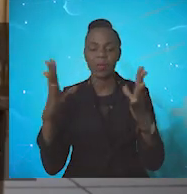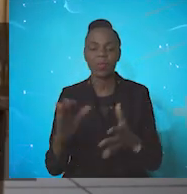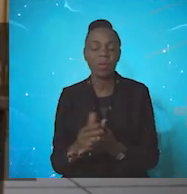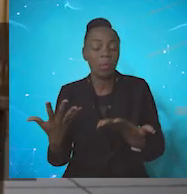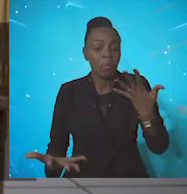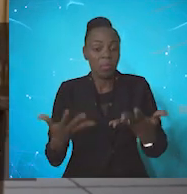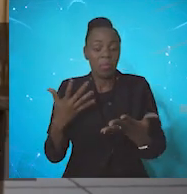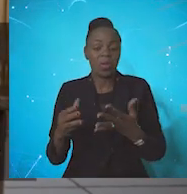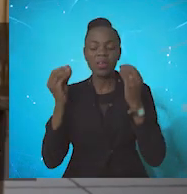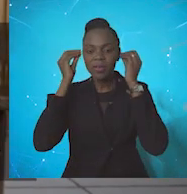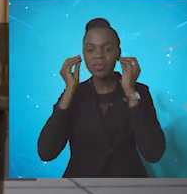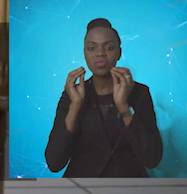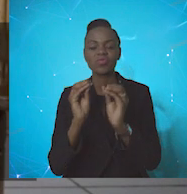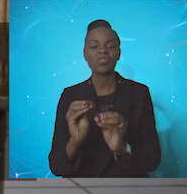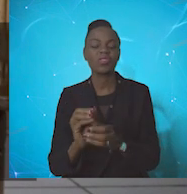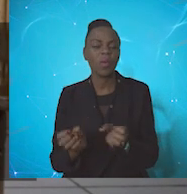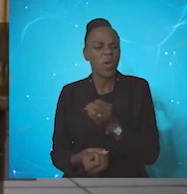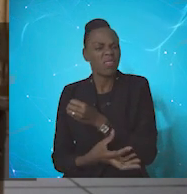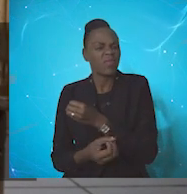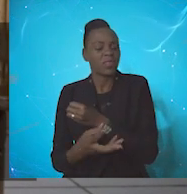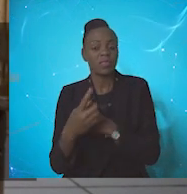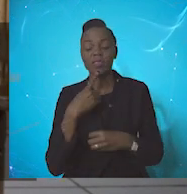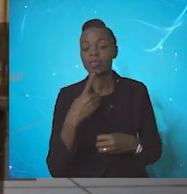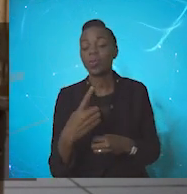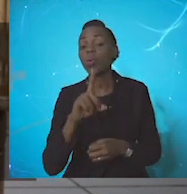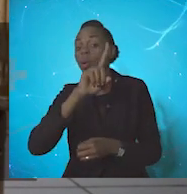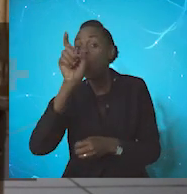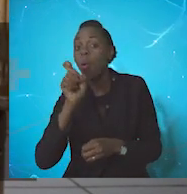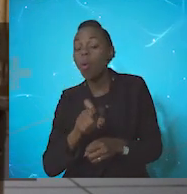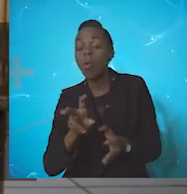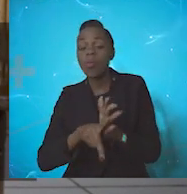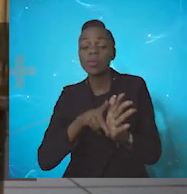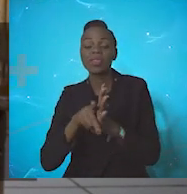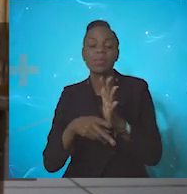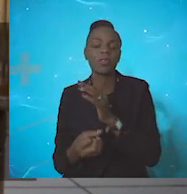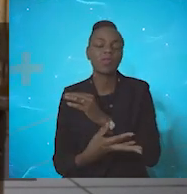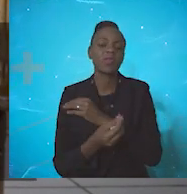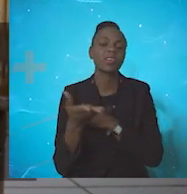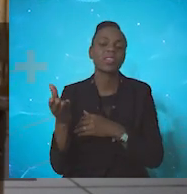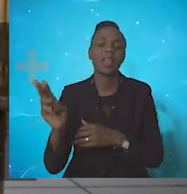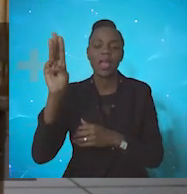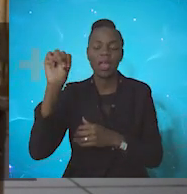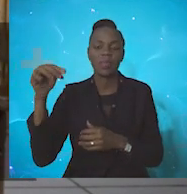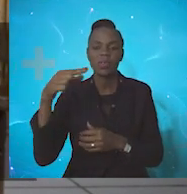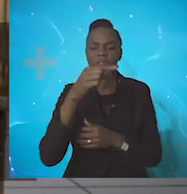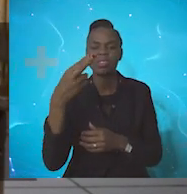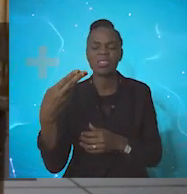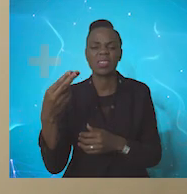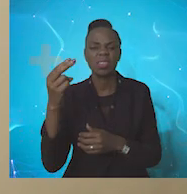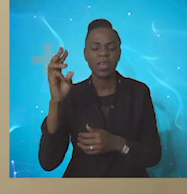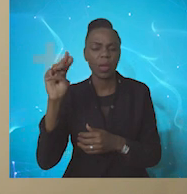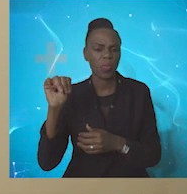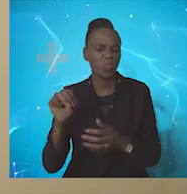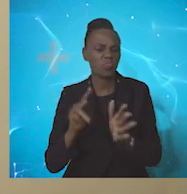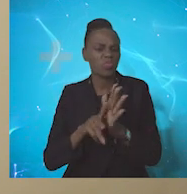Mwina Dr. Ziwani, mungati fotokozeri, kunena zoti kodi project imeatwe gamba ya ShareCM, di project ya nji